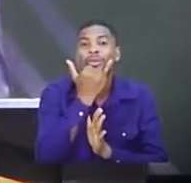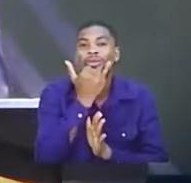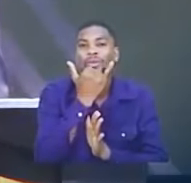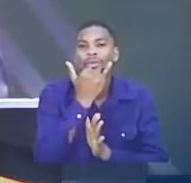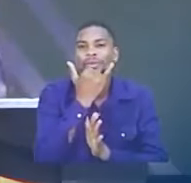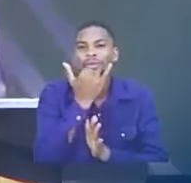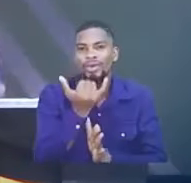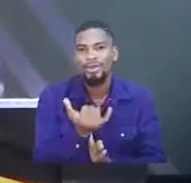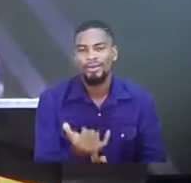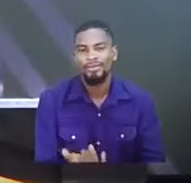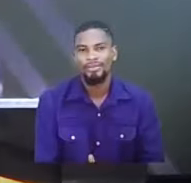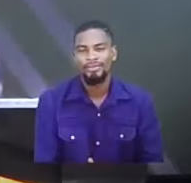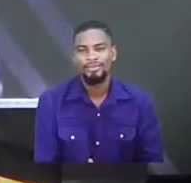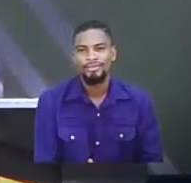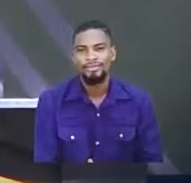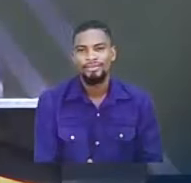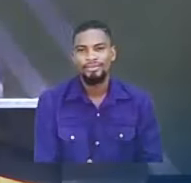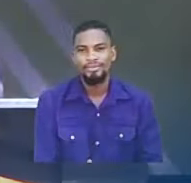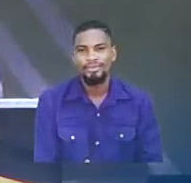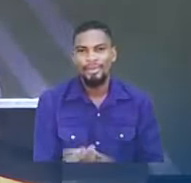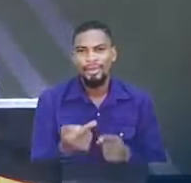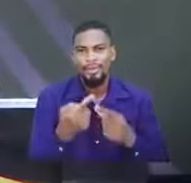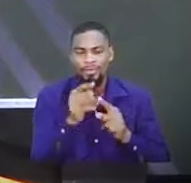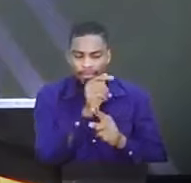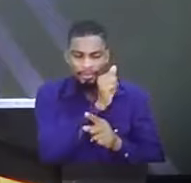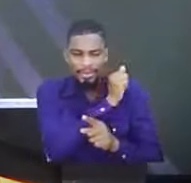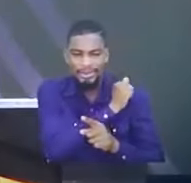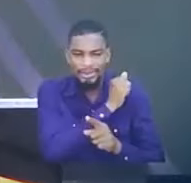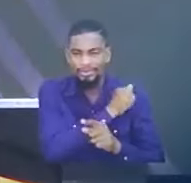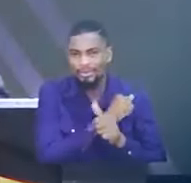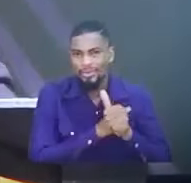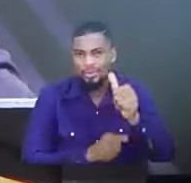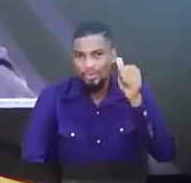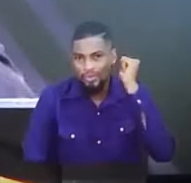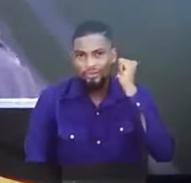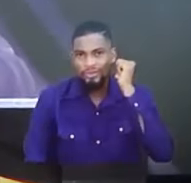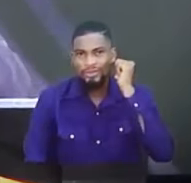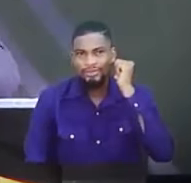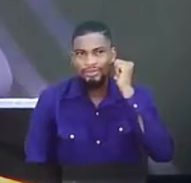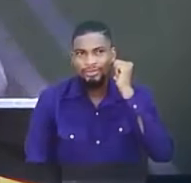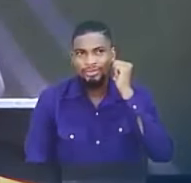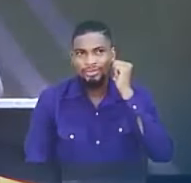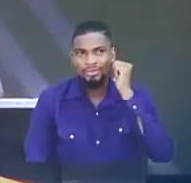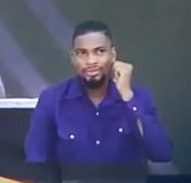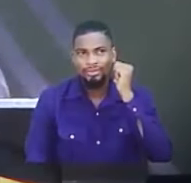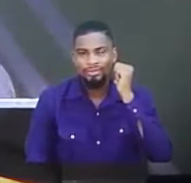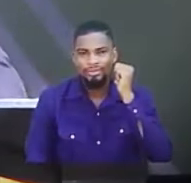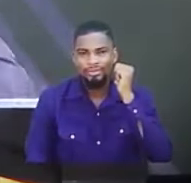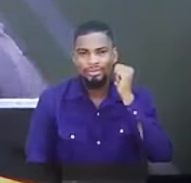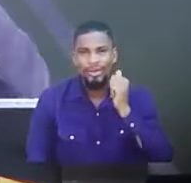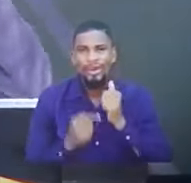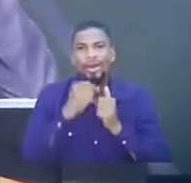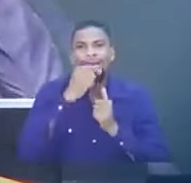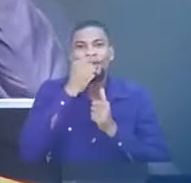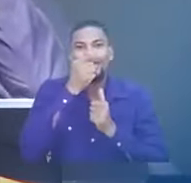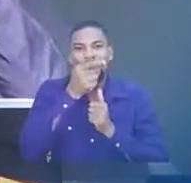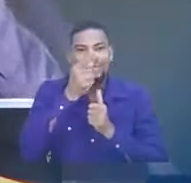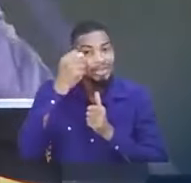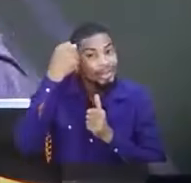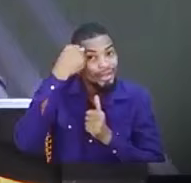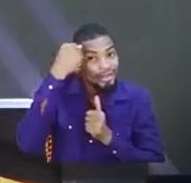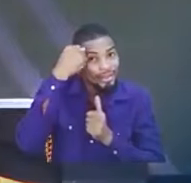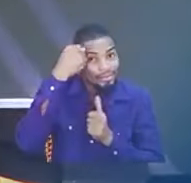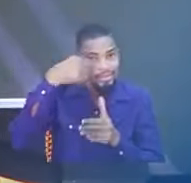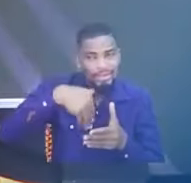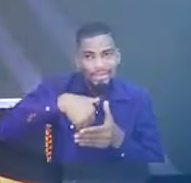to me. But he refused to listen to her. You leave me alone. Because he was wearing a